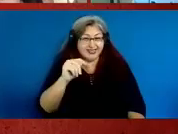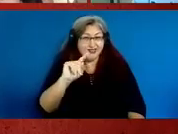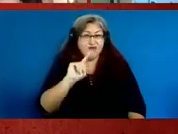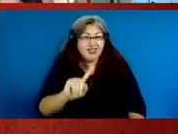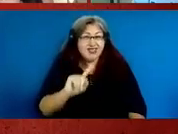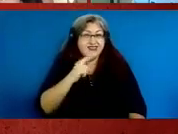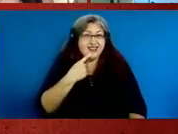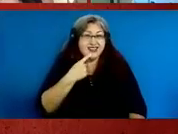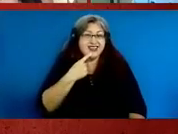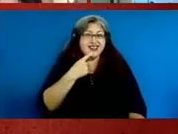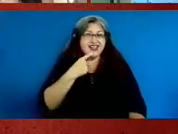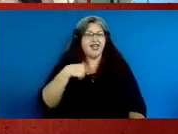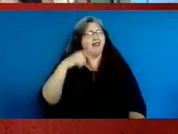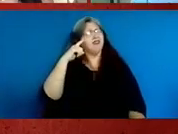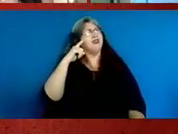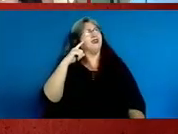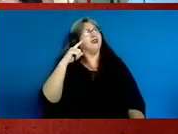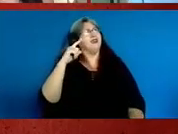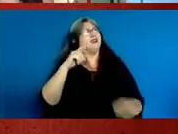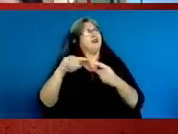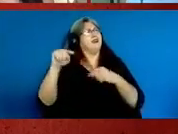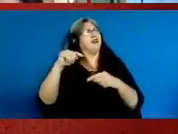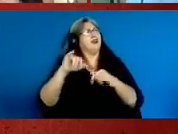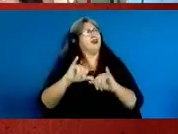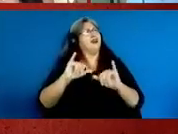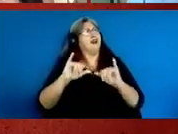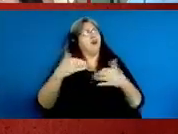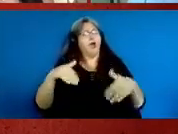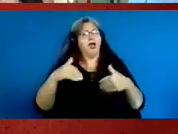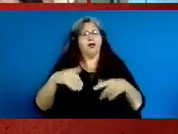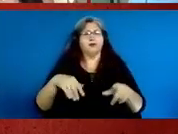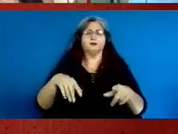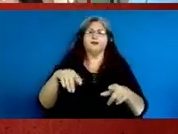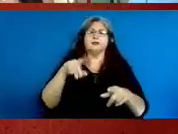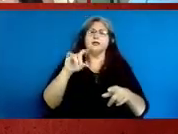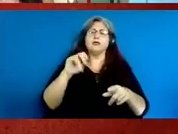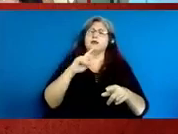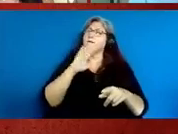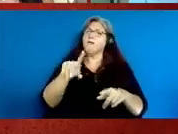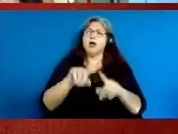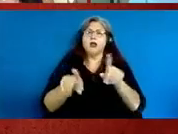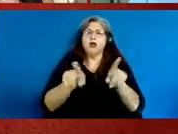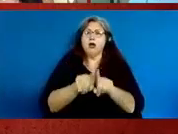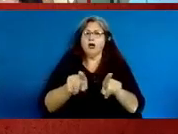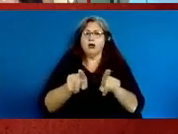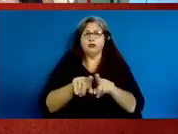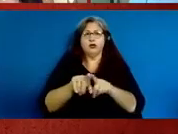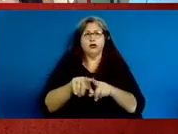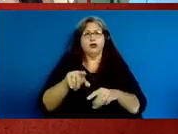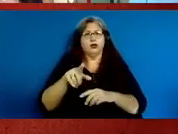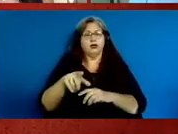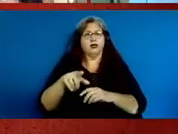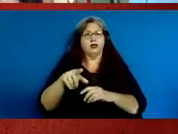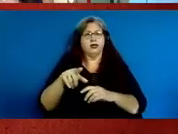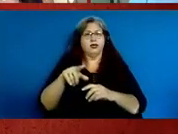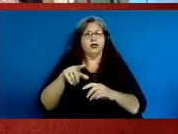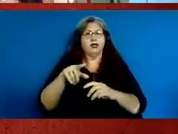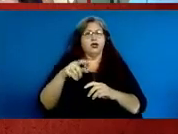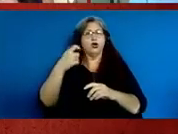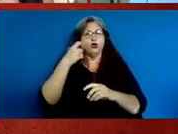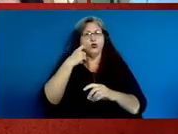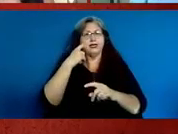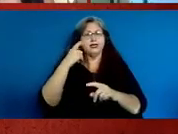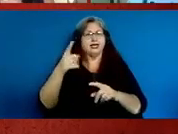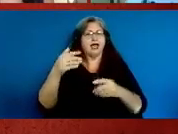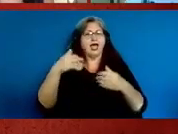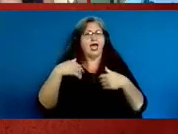had to clock that a little bit. Wow. Well, also, James, Daniel Day Kim recently, there was this very